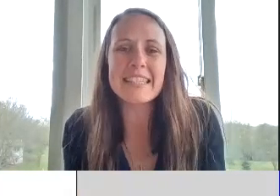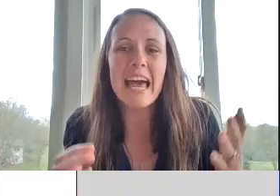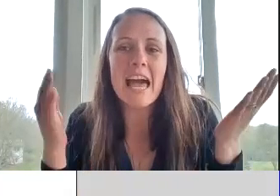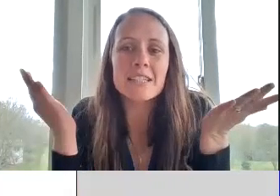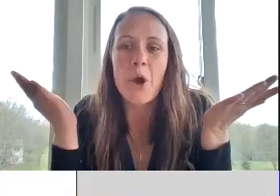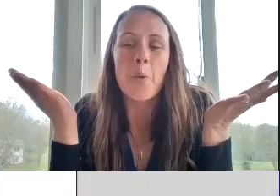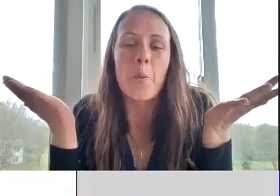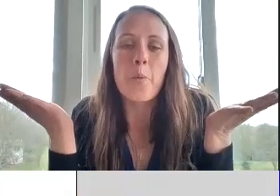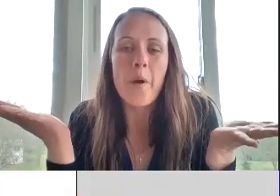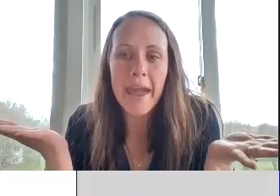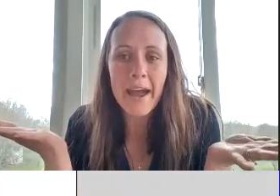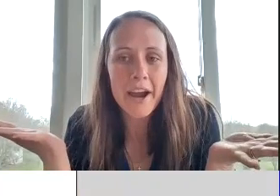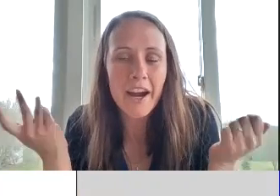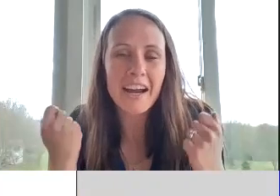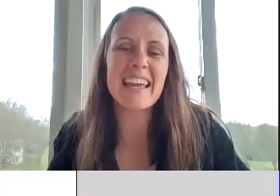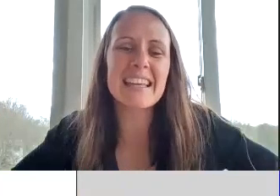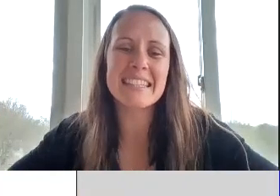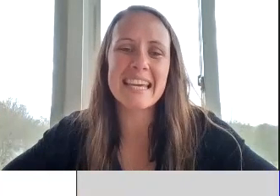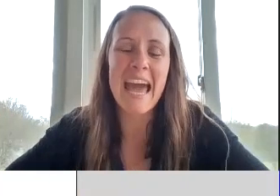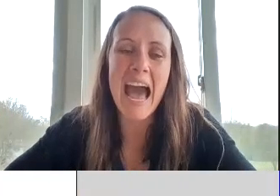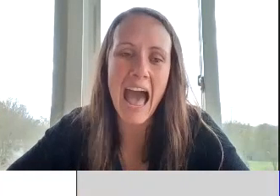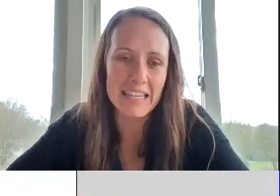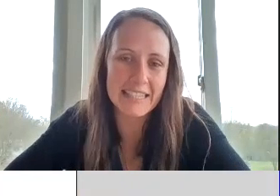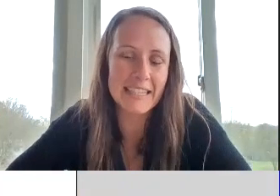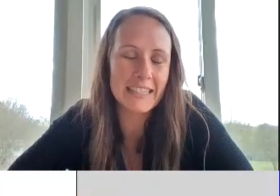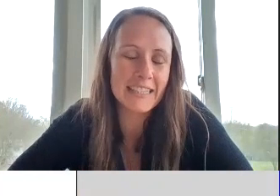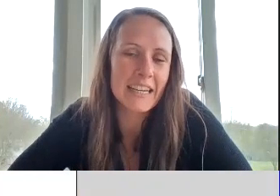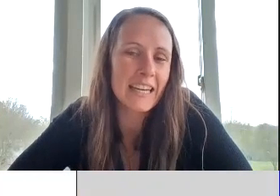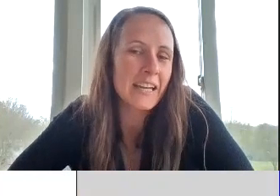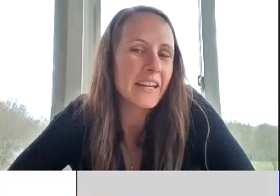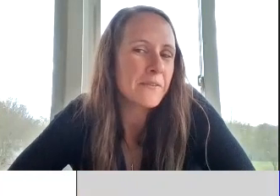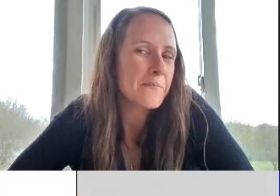This one says, where is the cat?